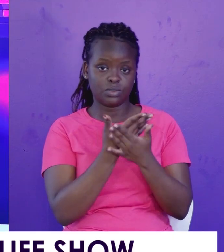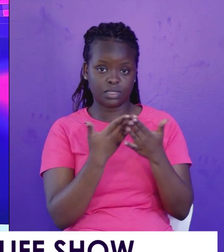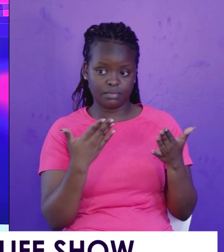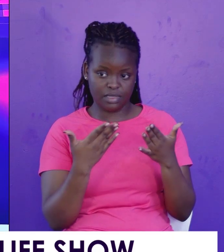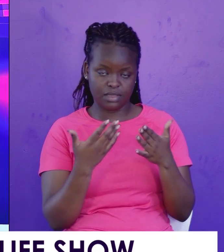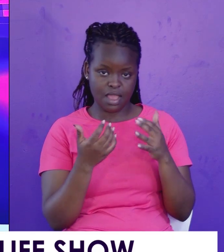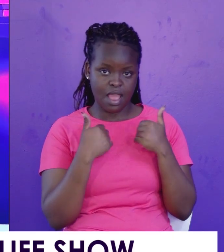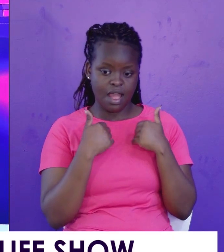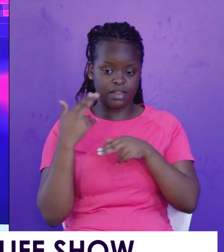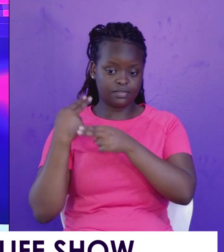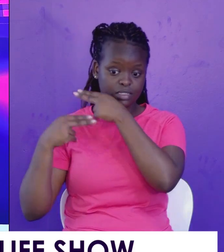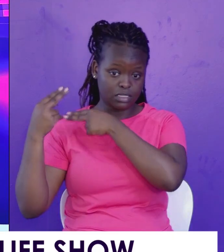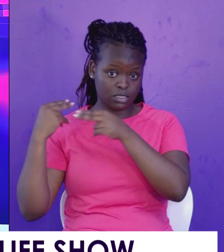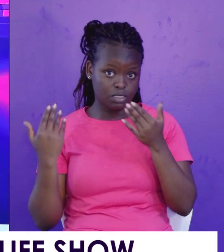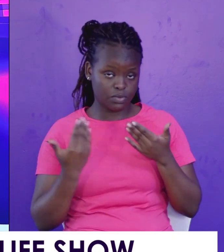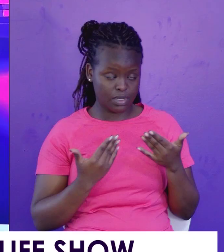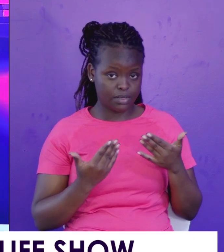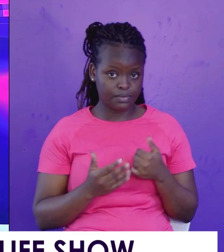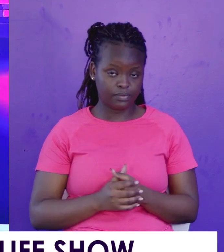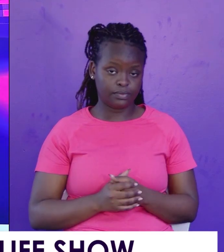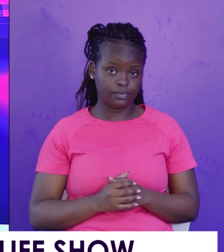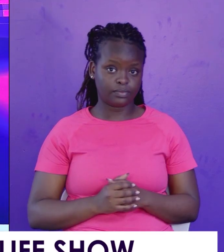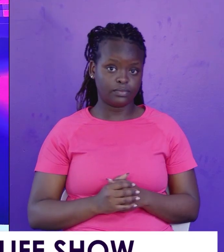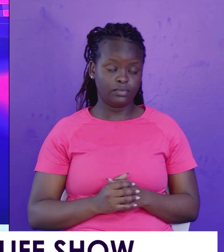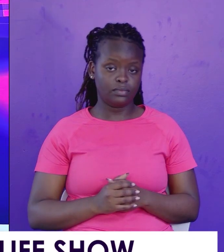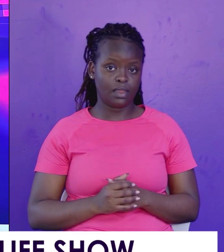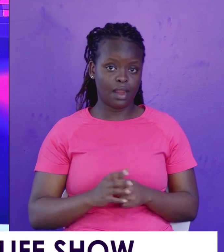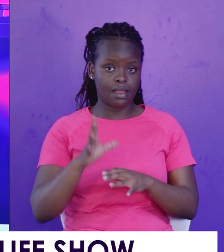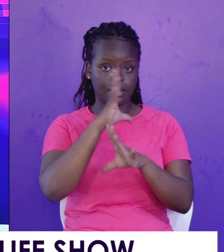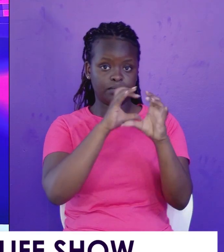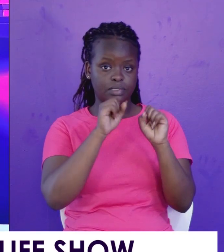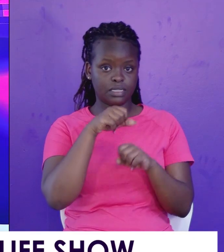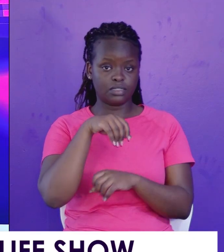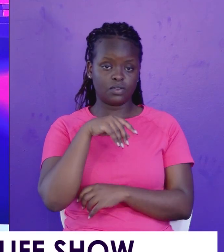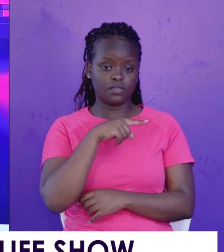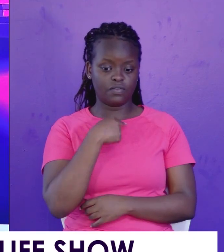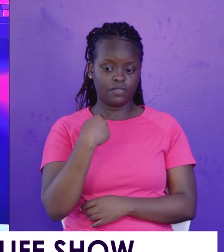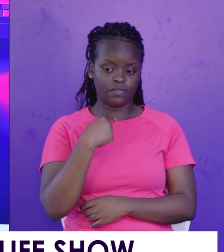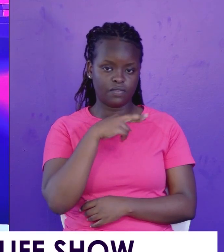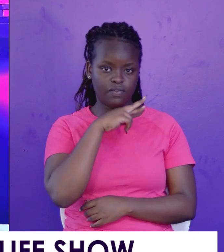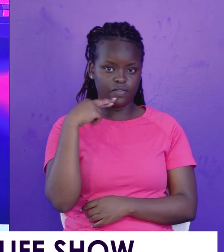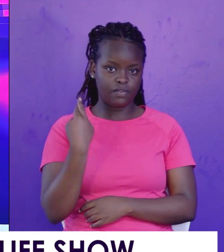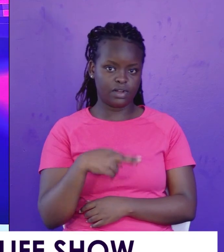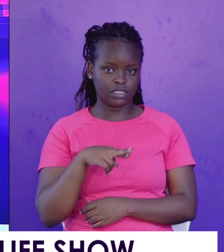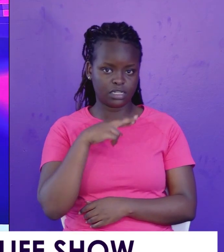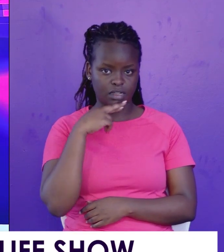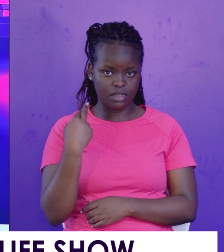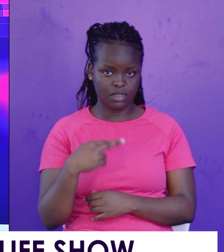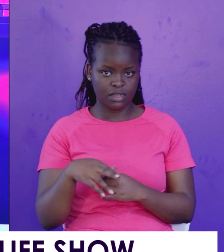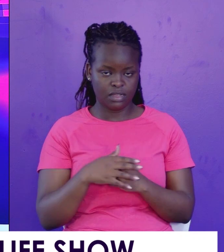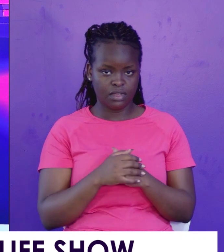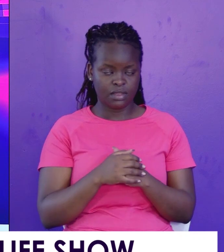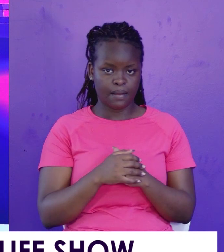Yes. There is a history where the president of Prussia, Yes. some people may not know Prussia, but that